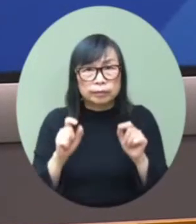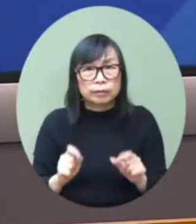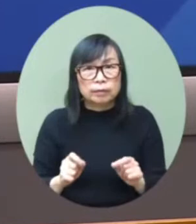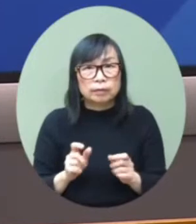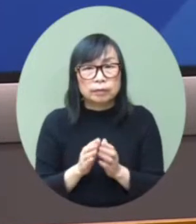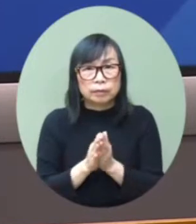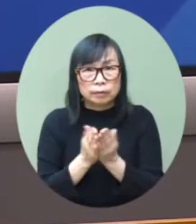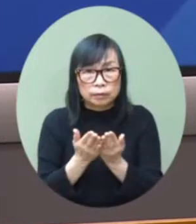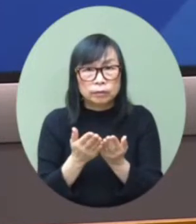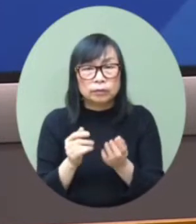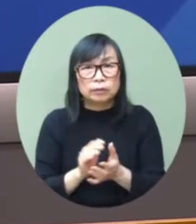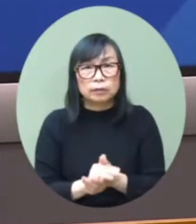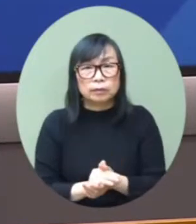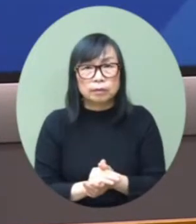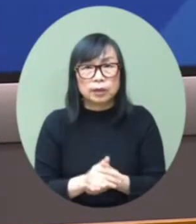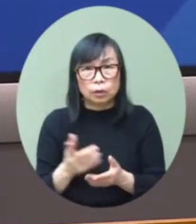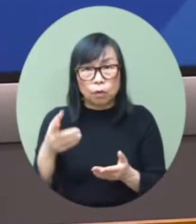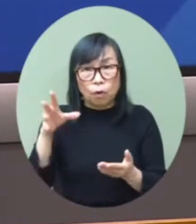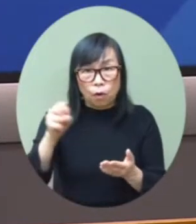cremation.